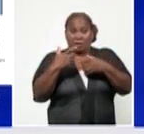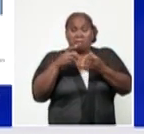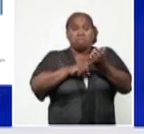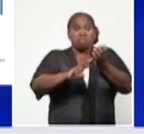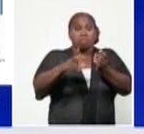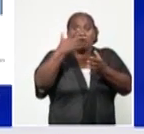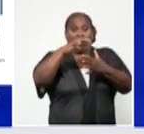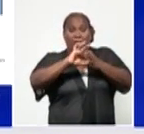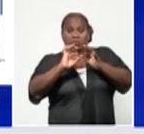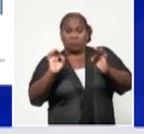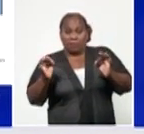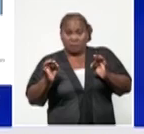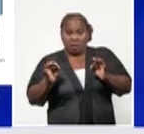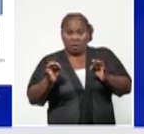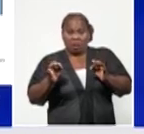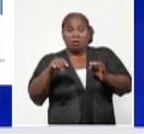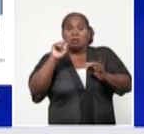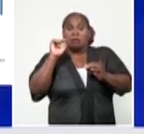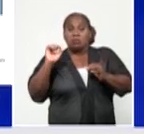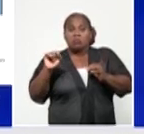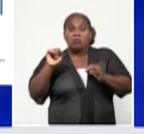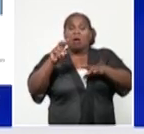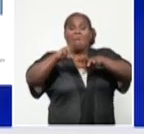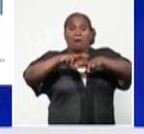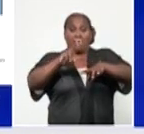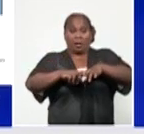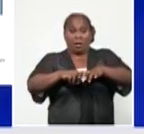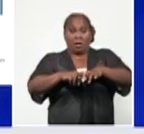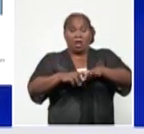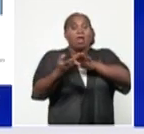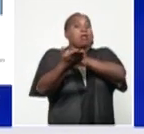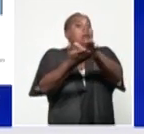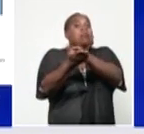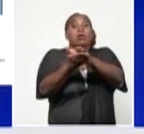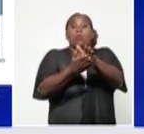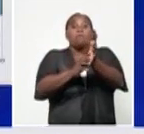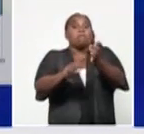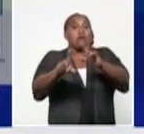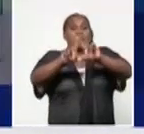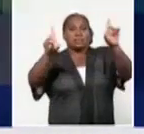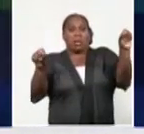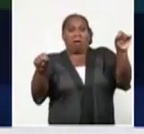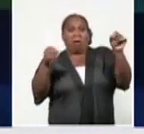difficult situation, that everyone in every province